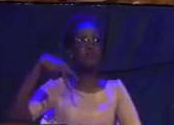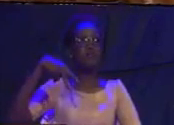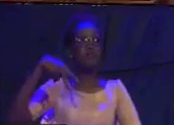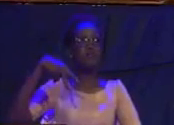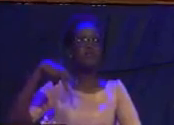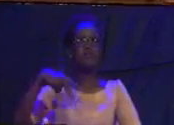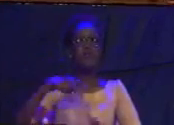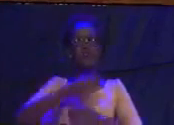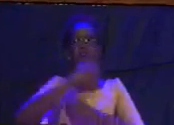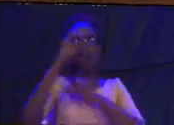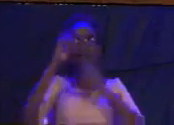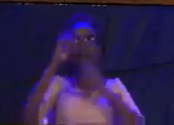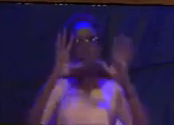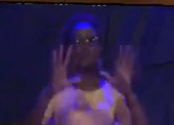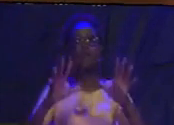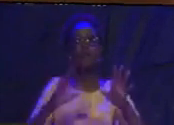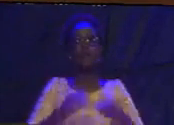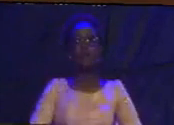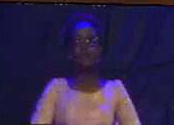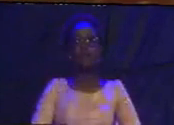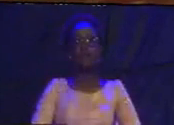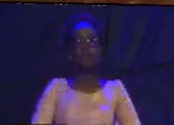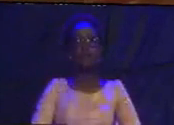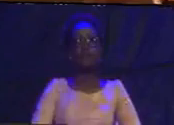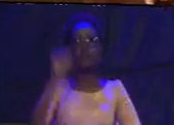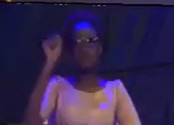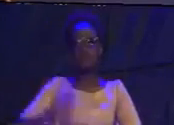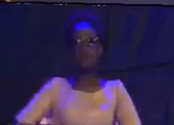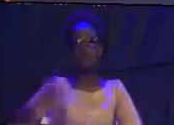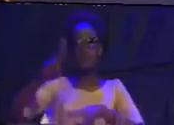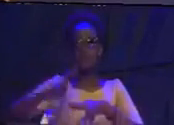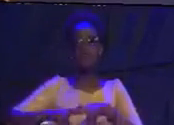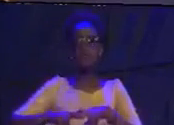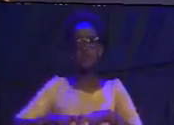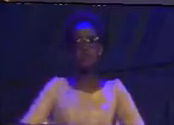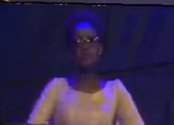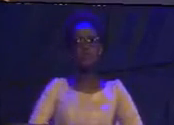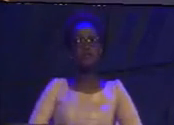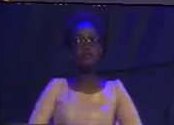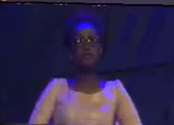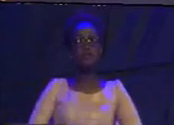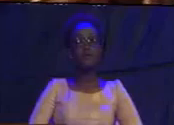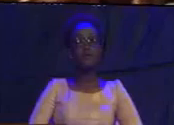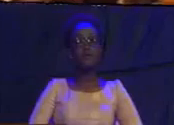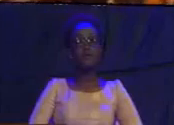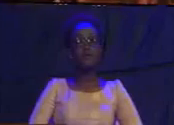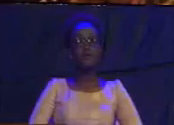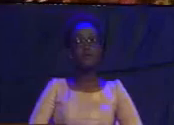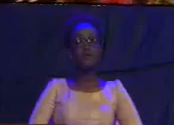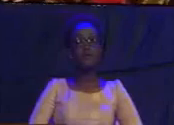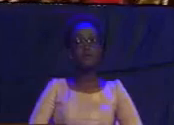arise. Hallelujah. Hallelujah. Mushora picharia. You may be seated. Amen.